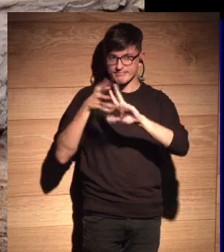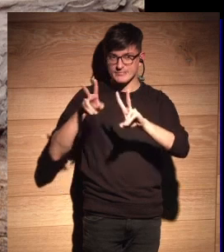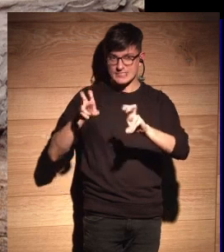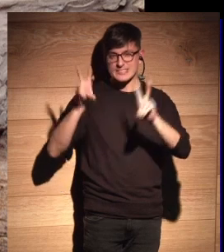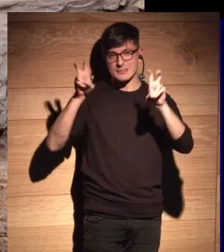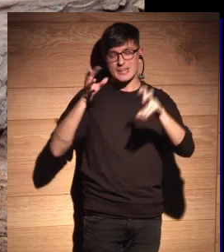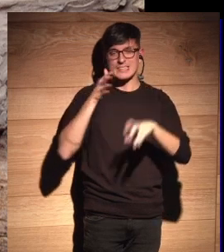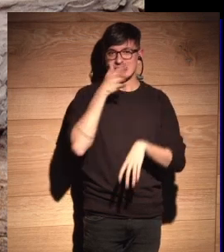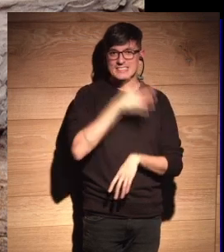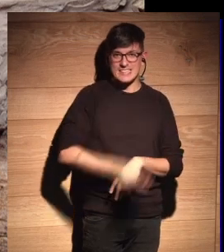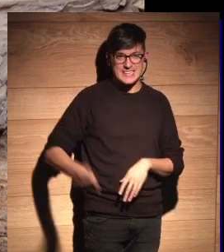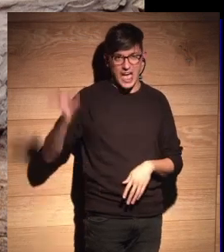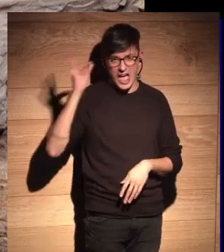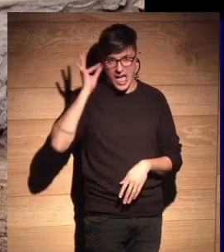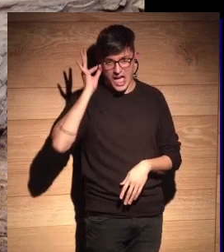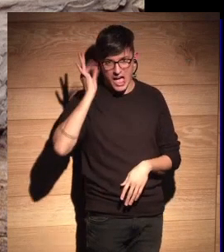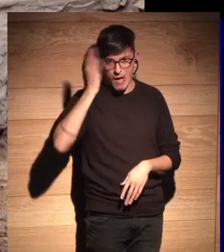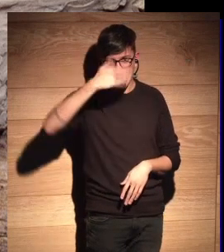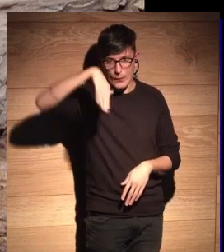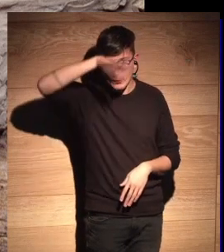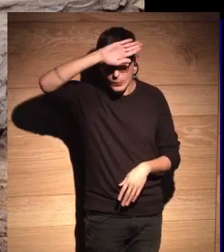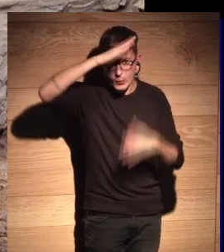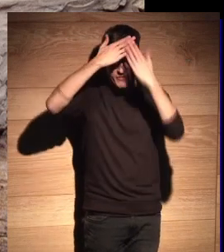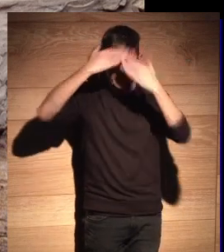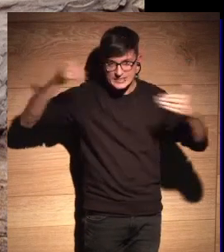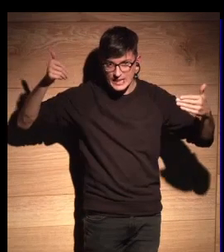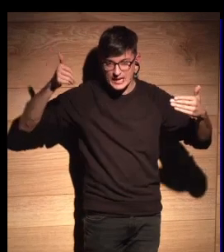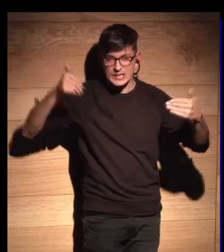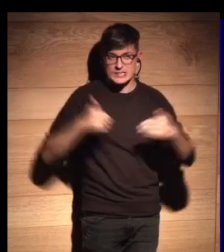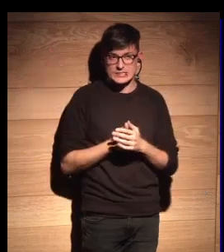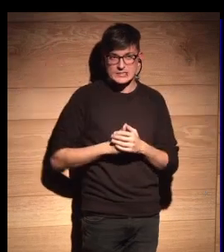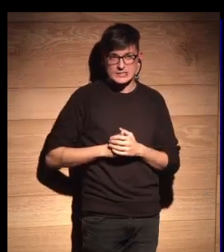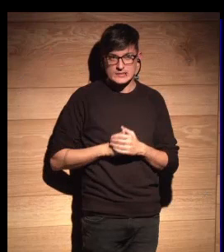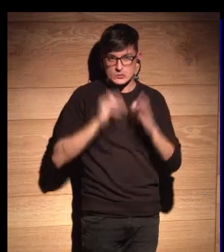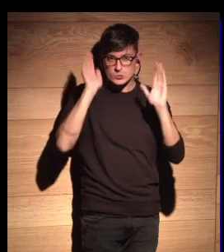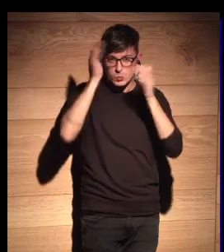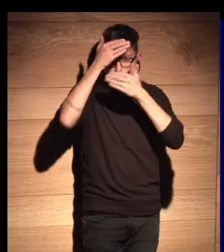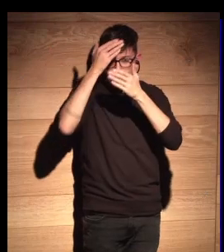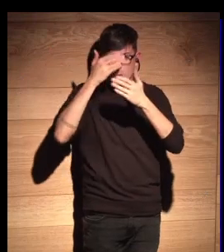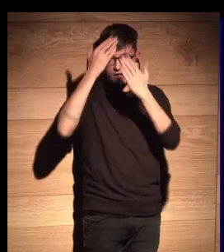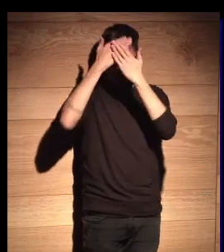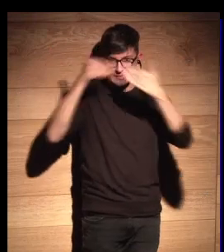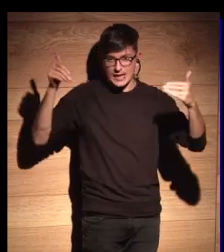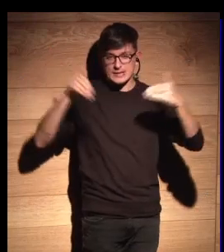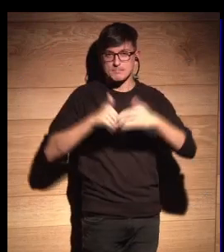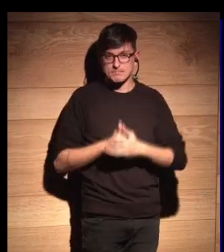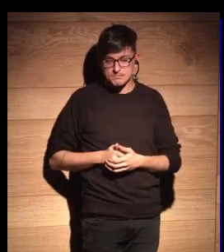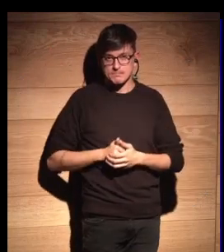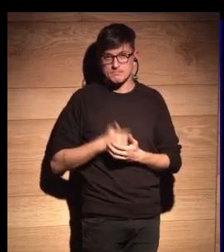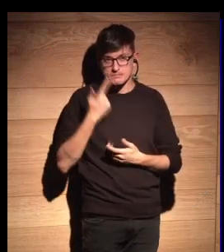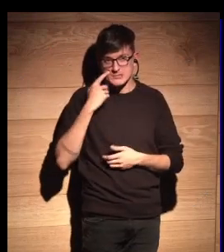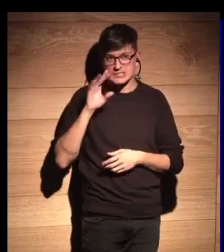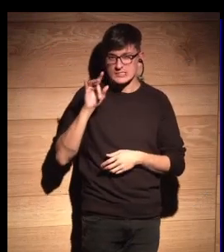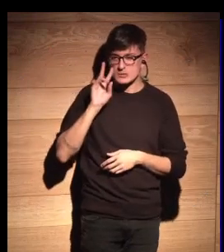Yeah, this is a different kind of look at of a little girl in Afghanistan. I mean, it's